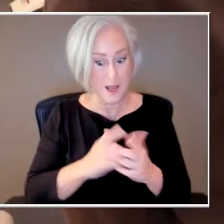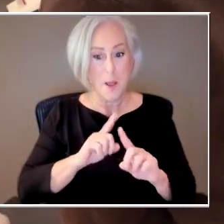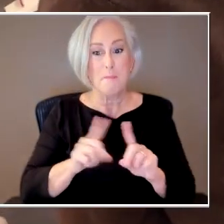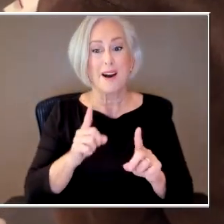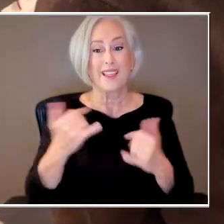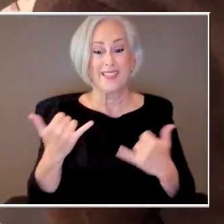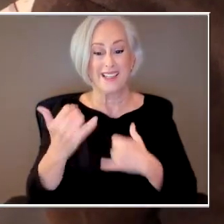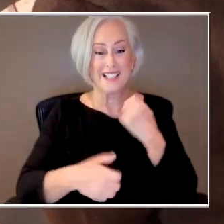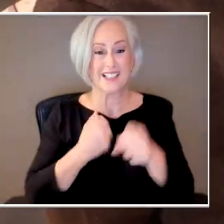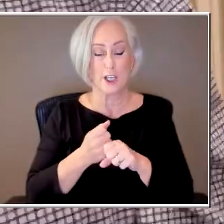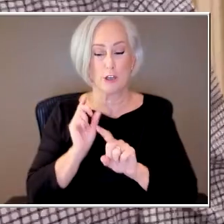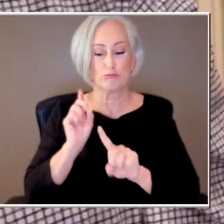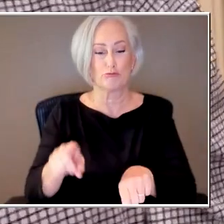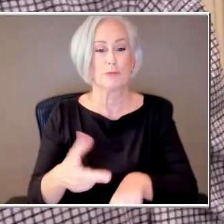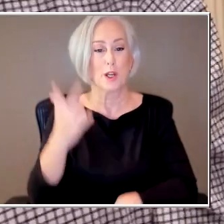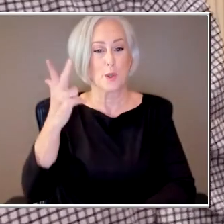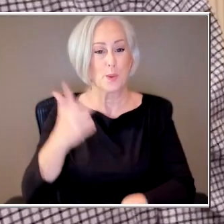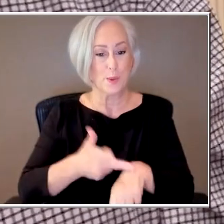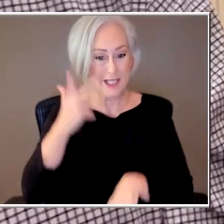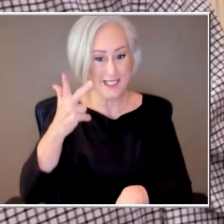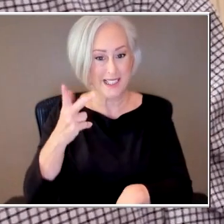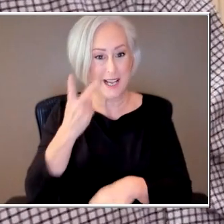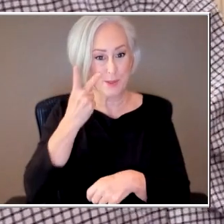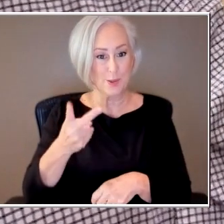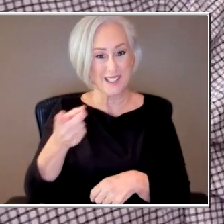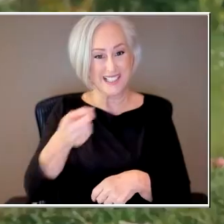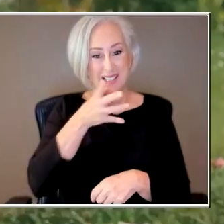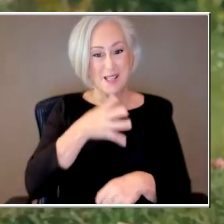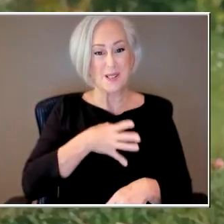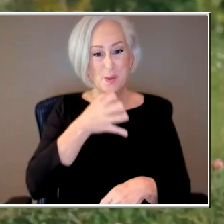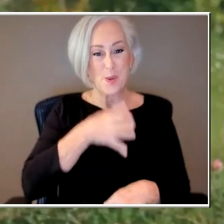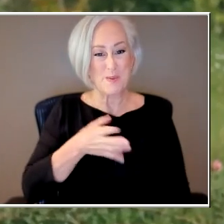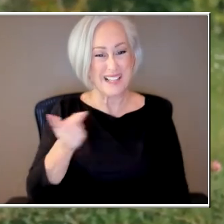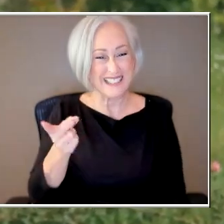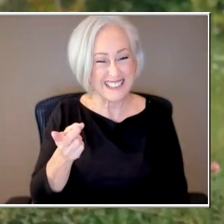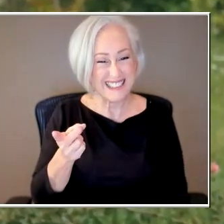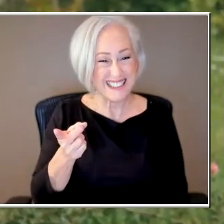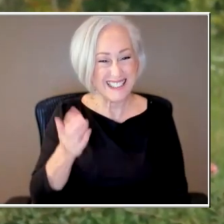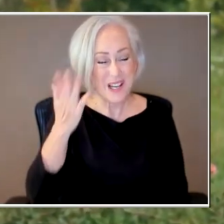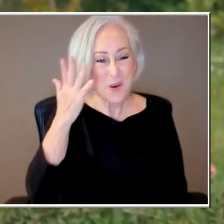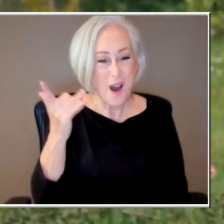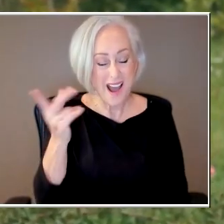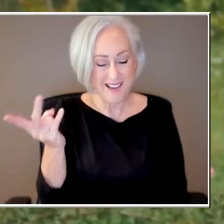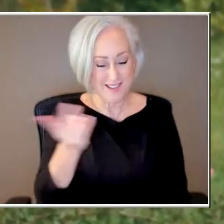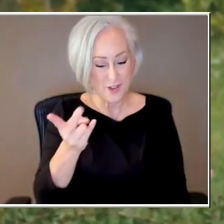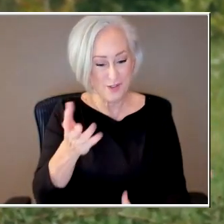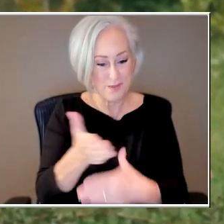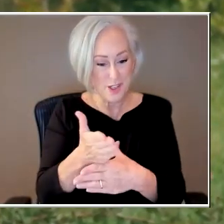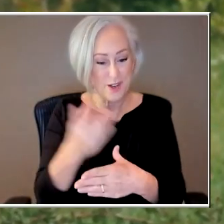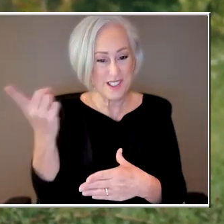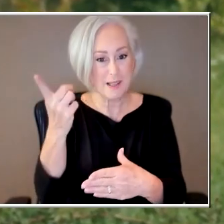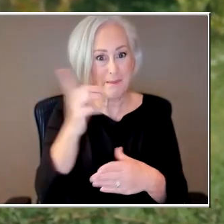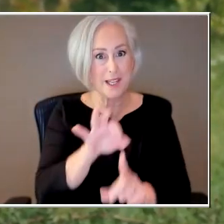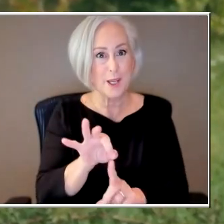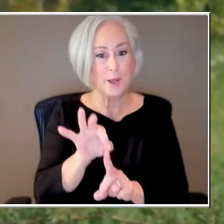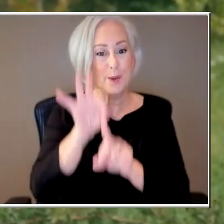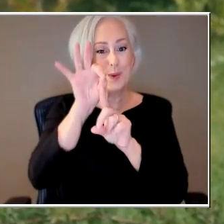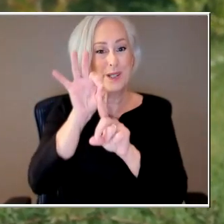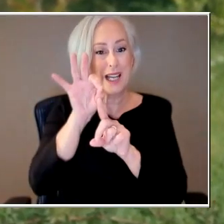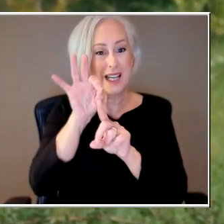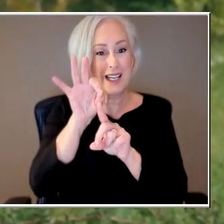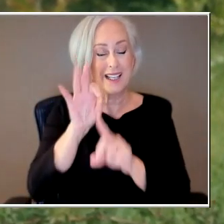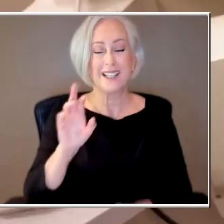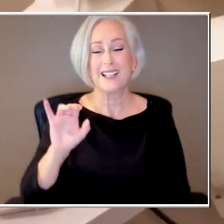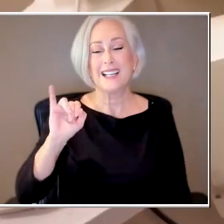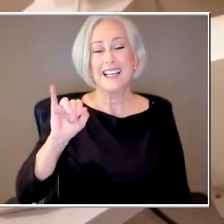I'm here because of you two. To see this woman. I'm fine, thank you. Because they share something pretty unique. An immune system. I was super